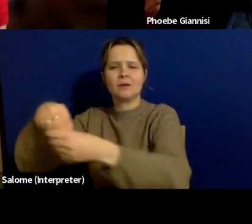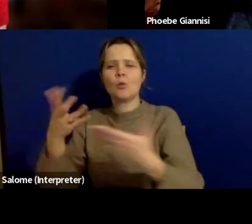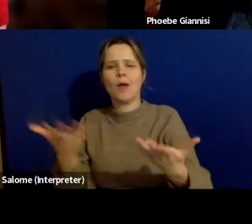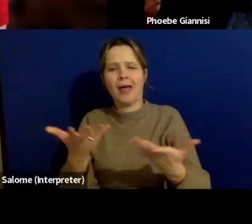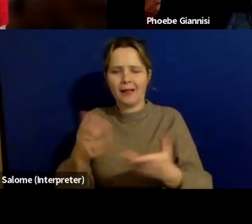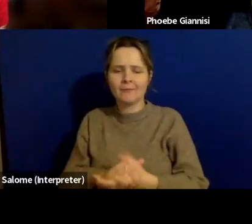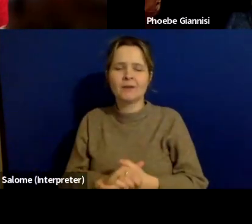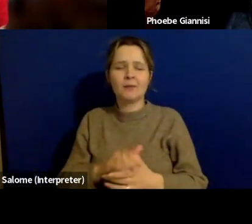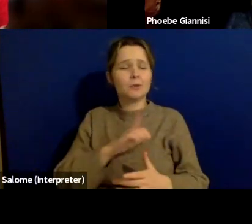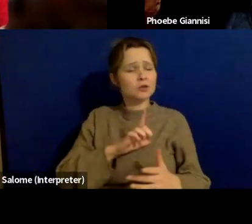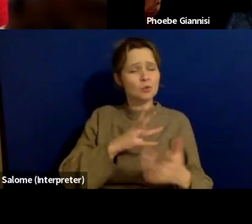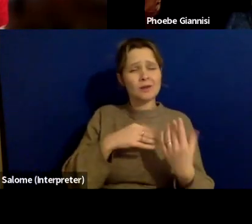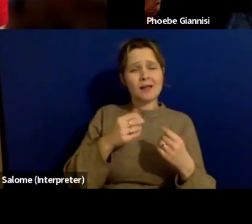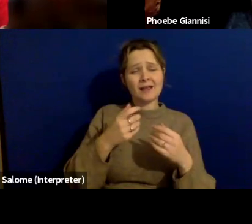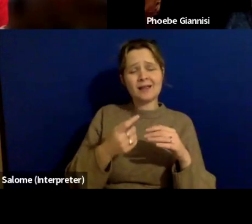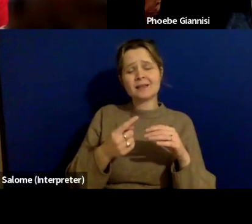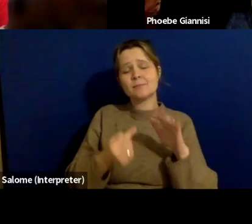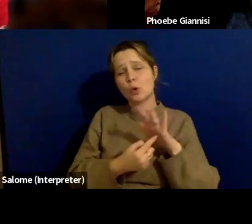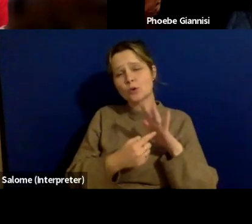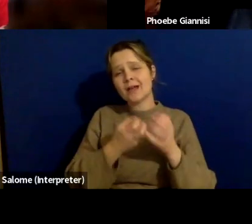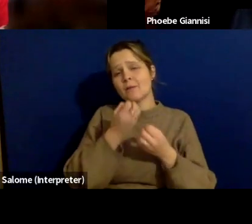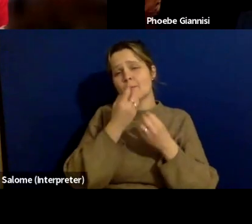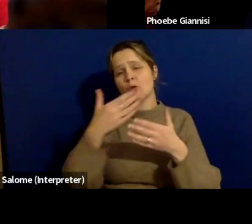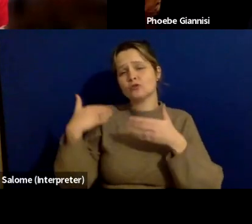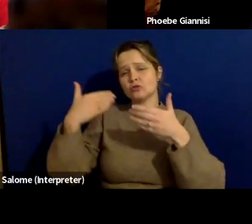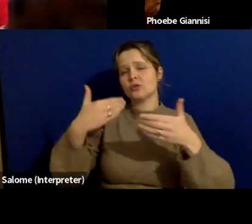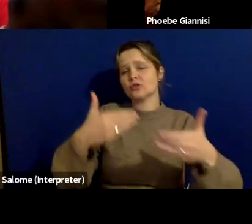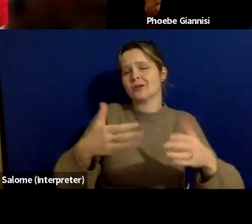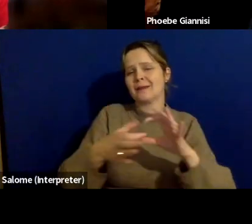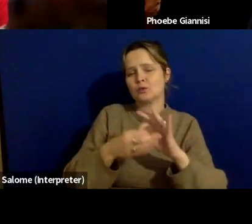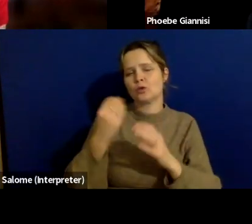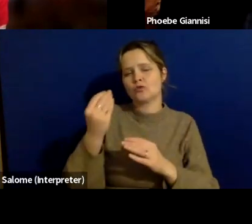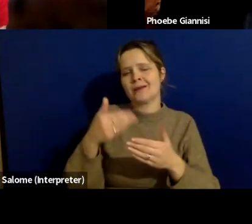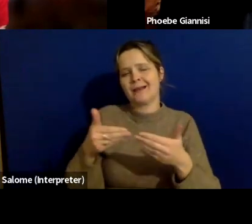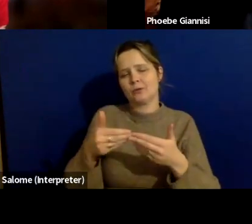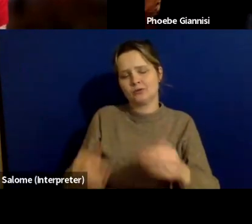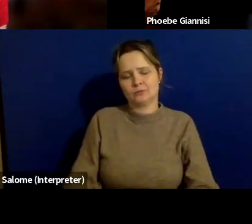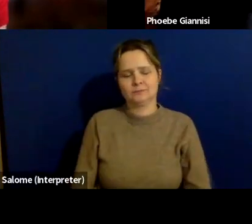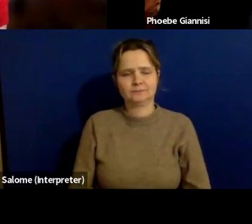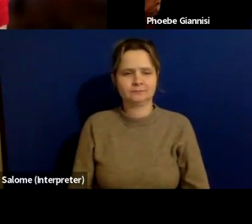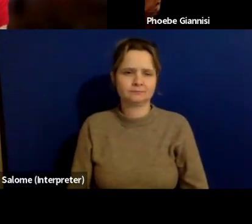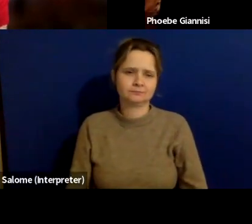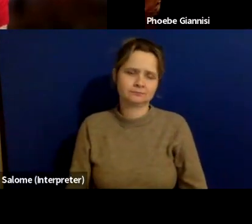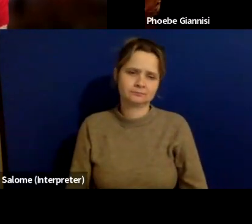poetic tradition of the Greek language. This is my feeling, at least.